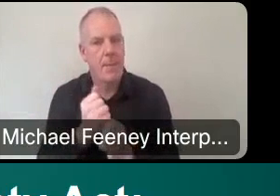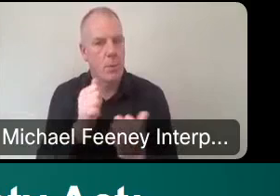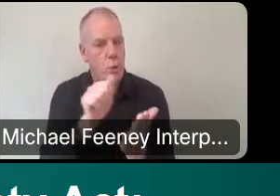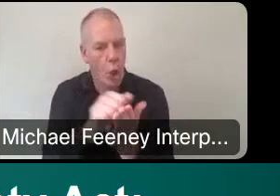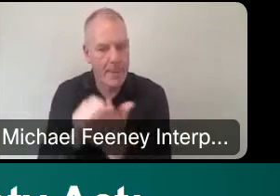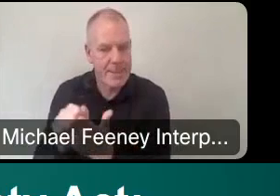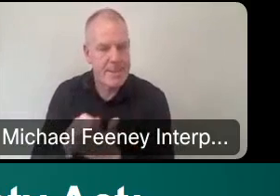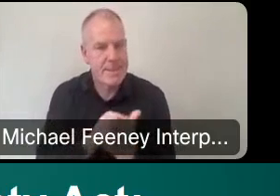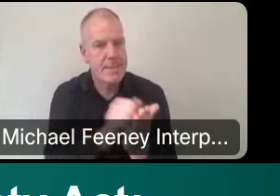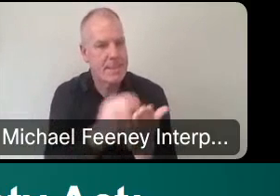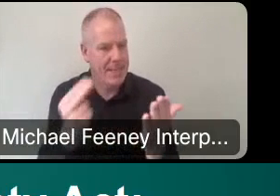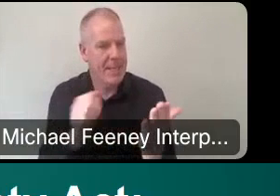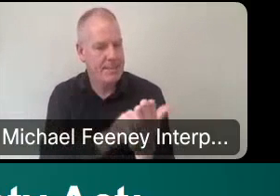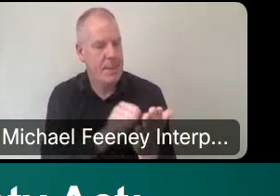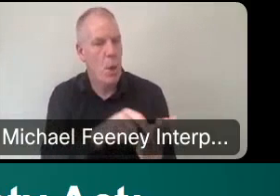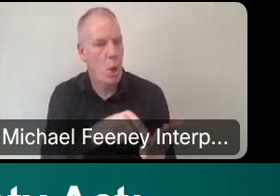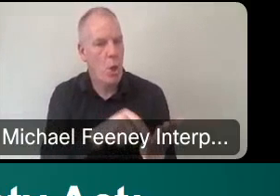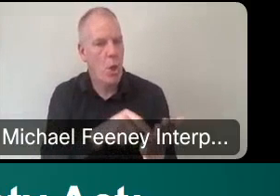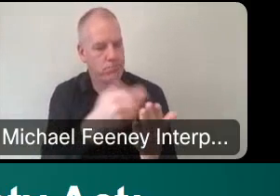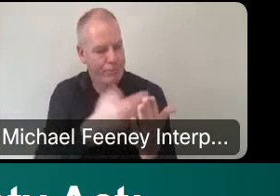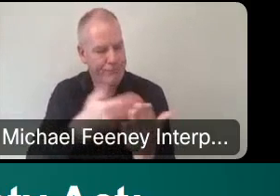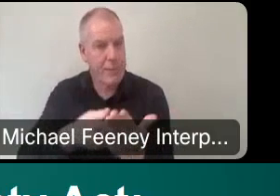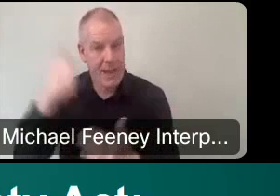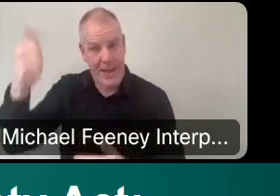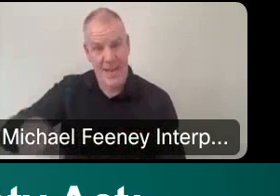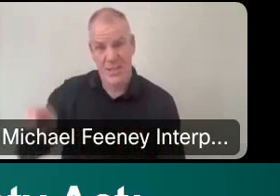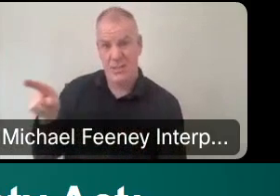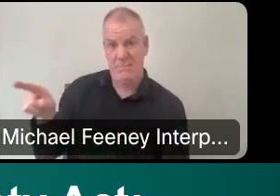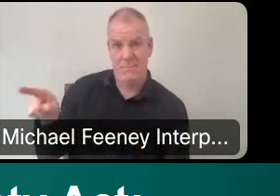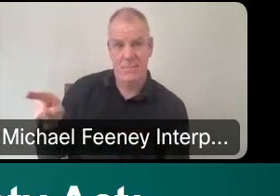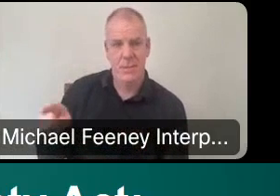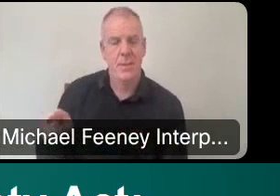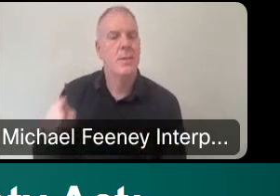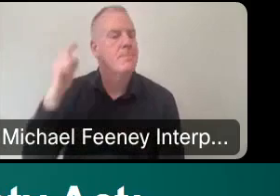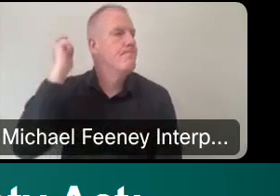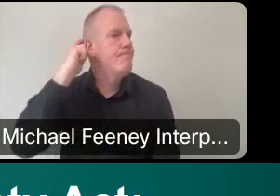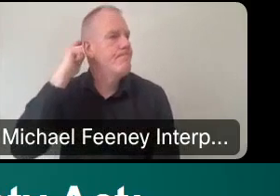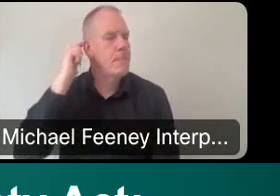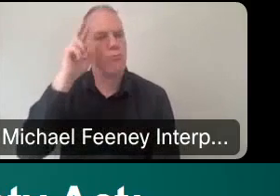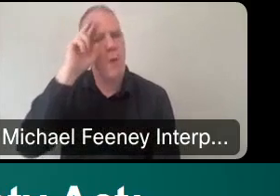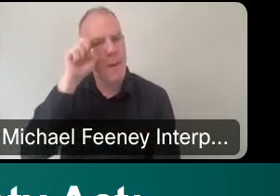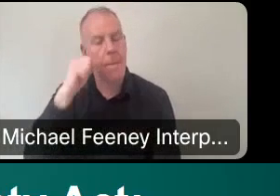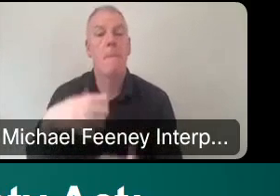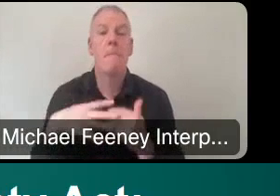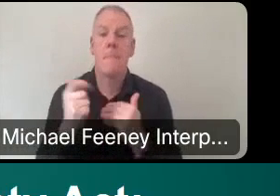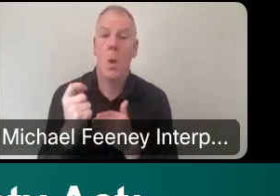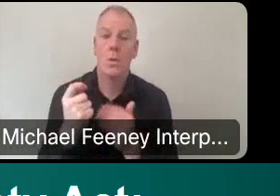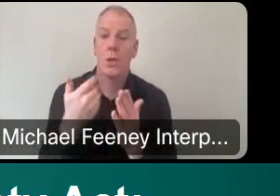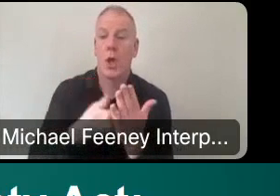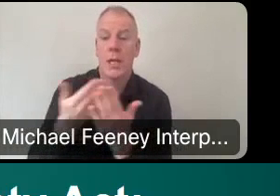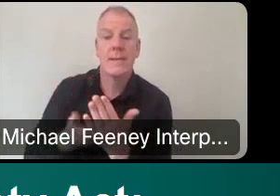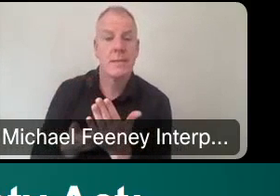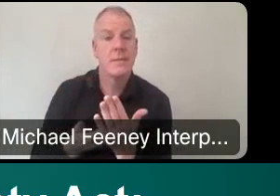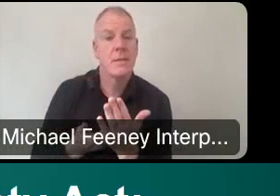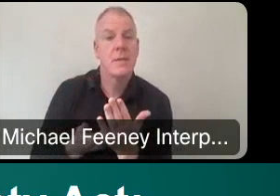documentation. And just a list of them there. So I think we need to just keep in mind that the majority of the documentation